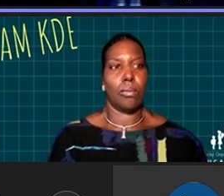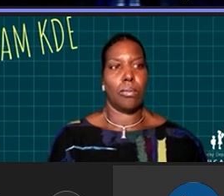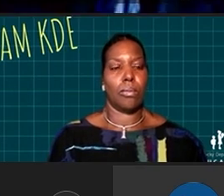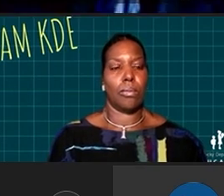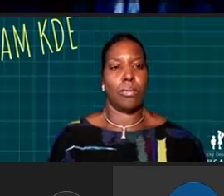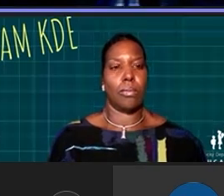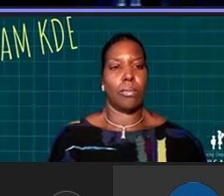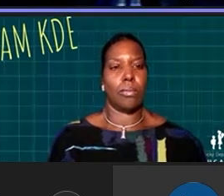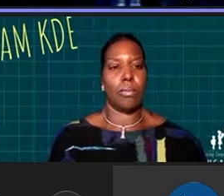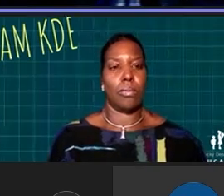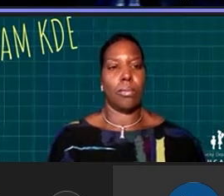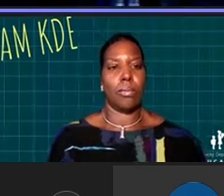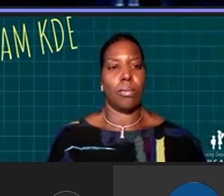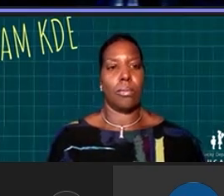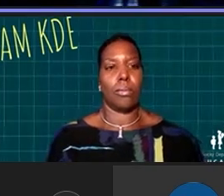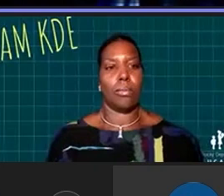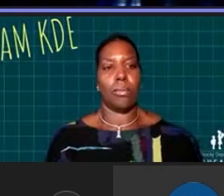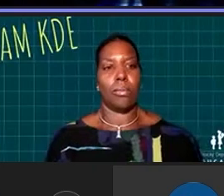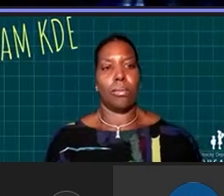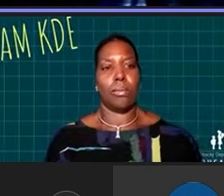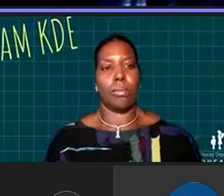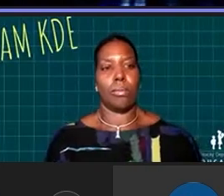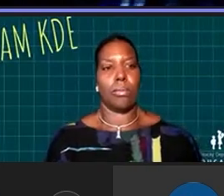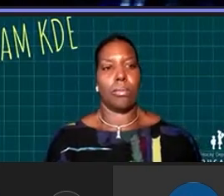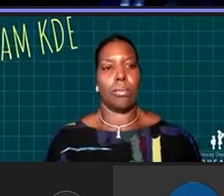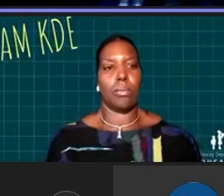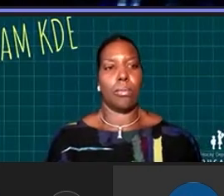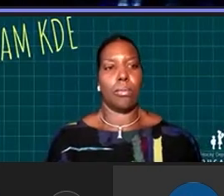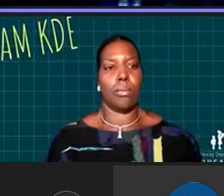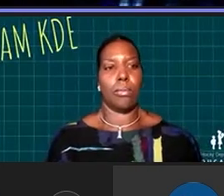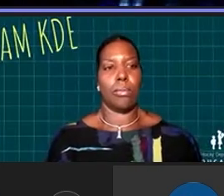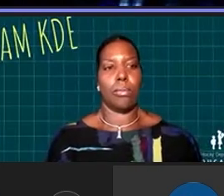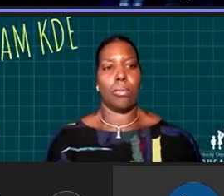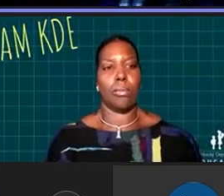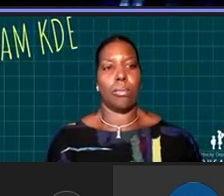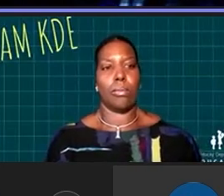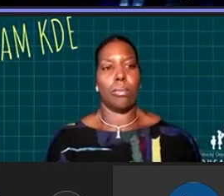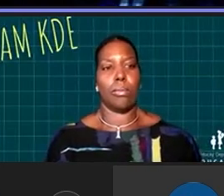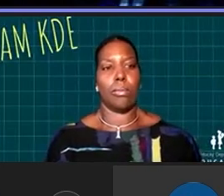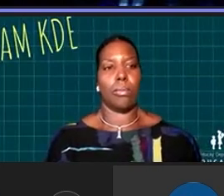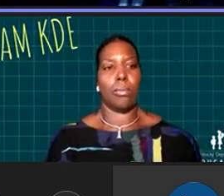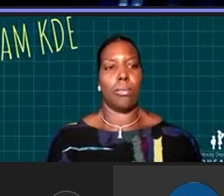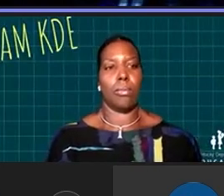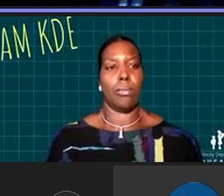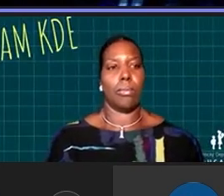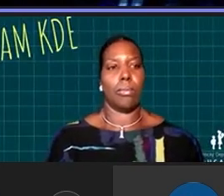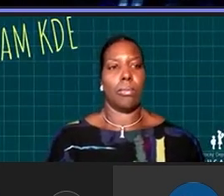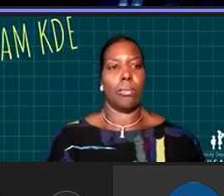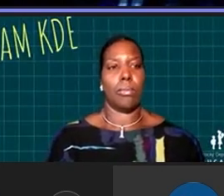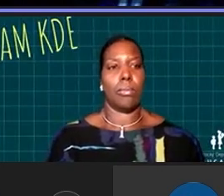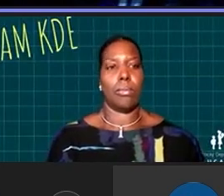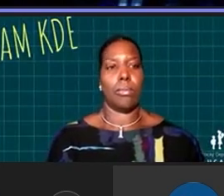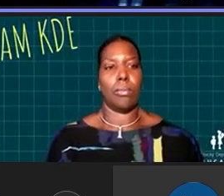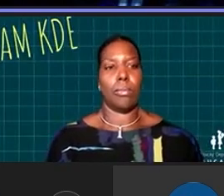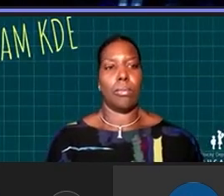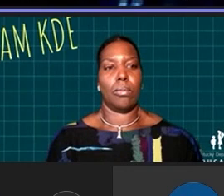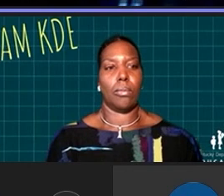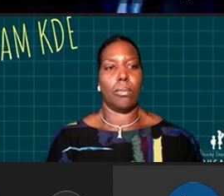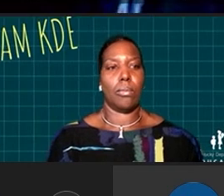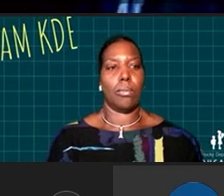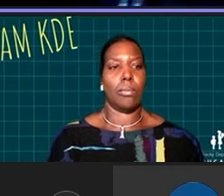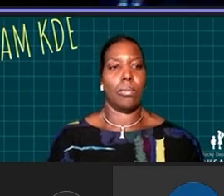30th. Otherwise, those special construction charges will not be eligible for support under the